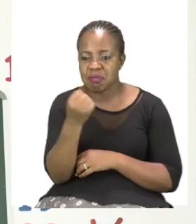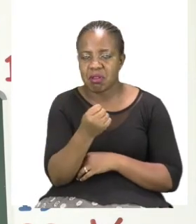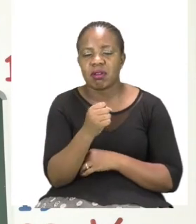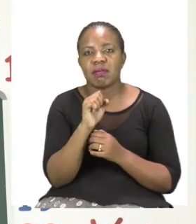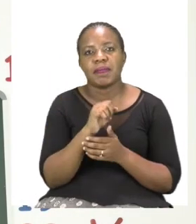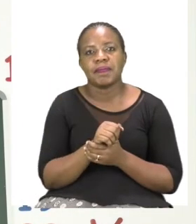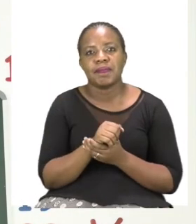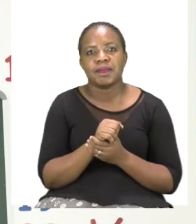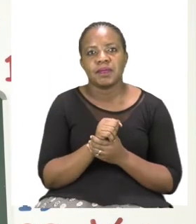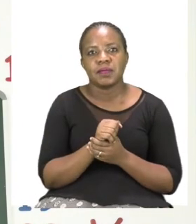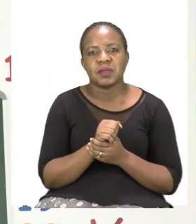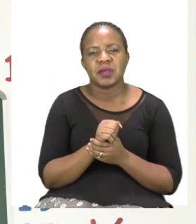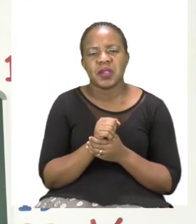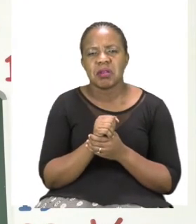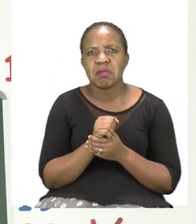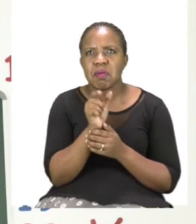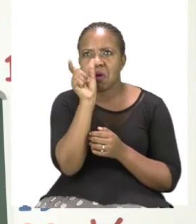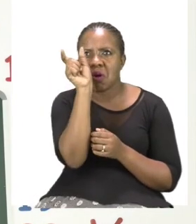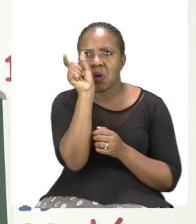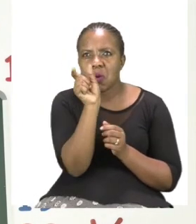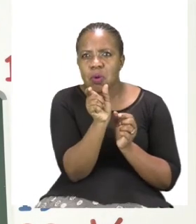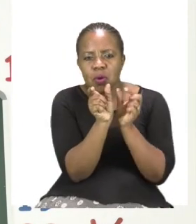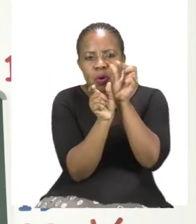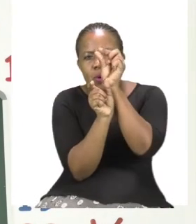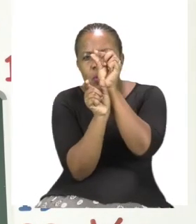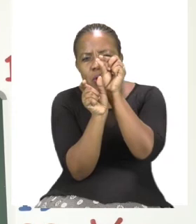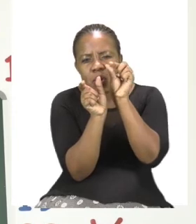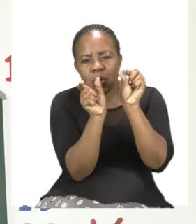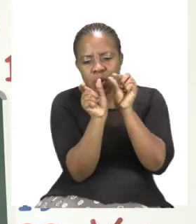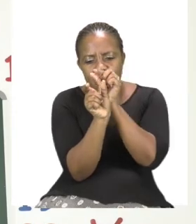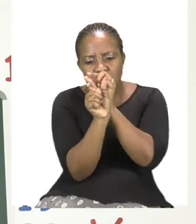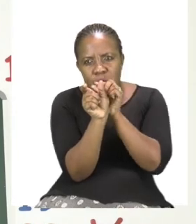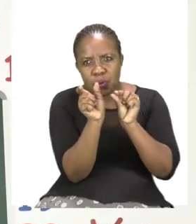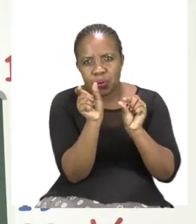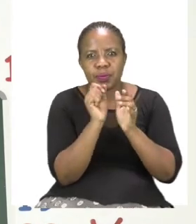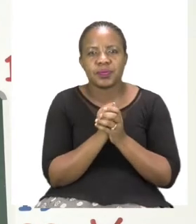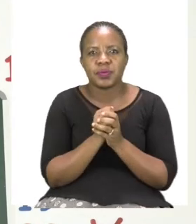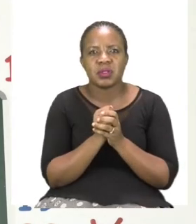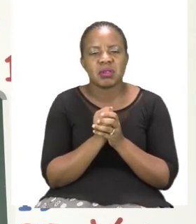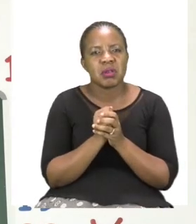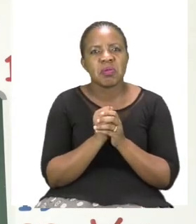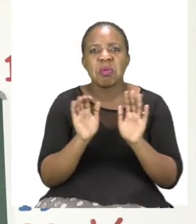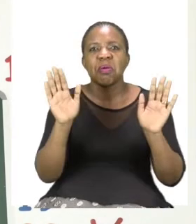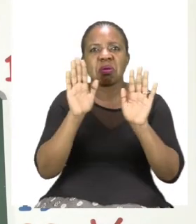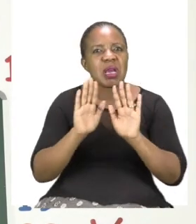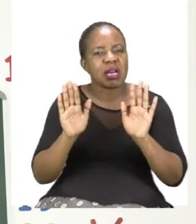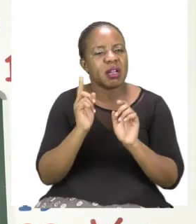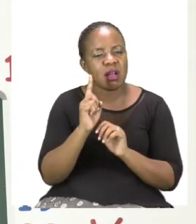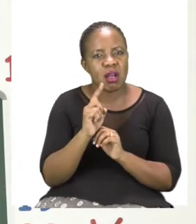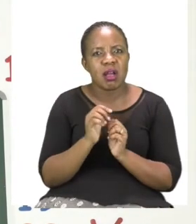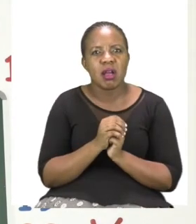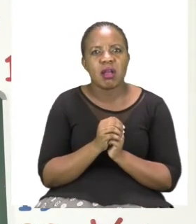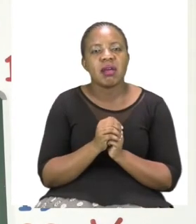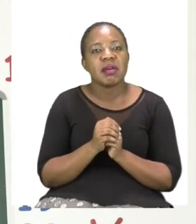we have the white. Now, you don't have to color it white if your paper is already white, but it is